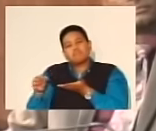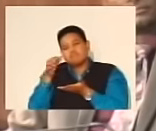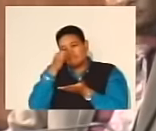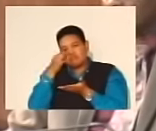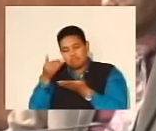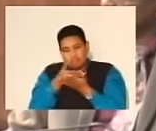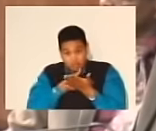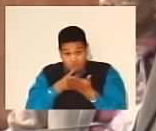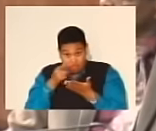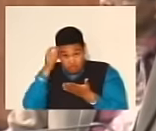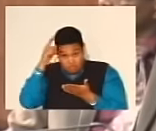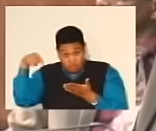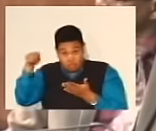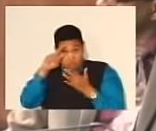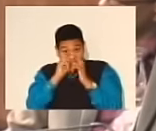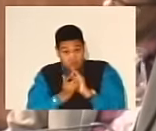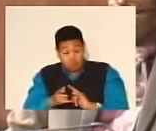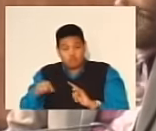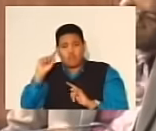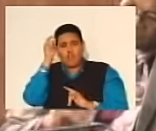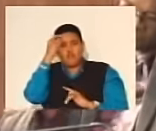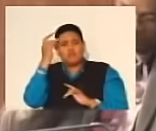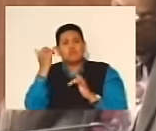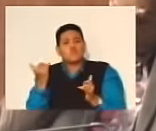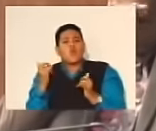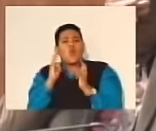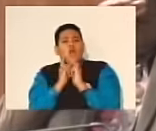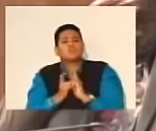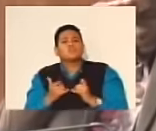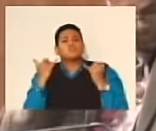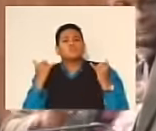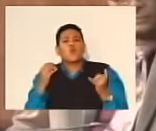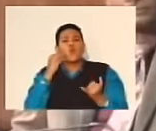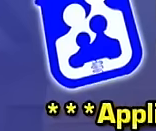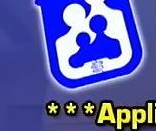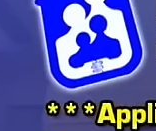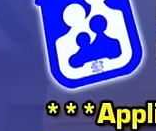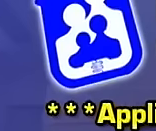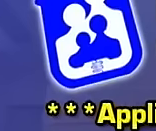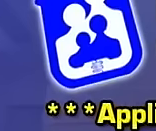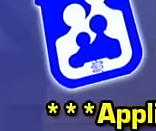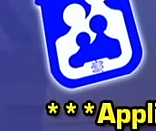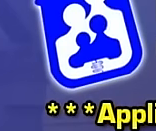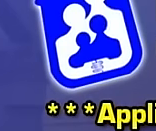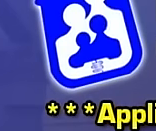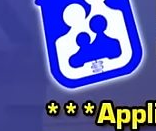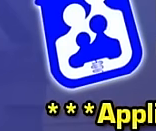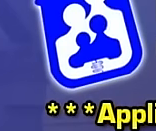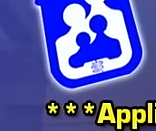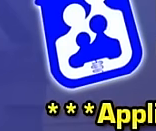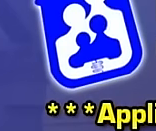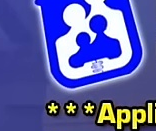The government will adjust the current home grant policy.